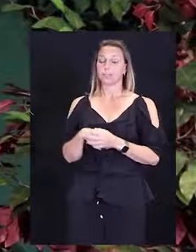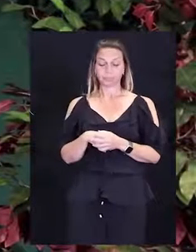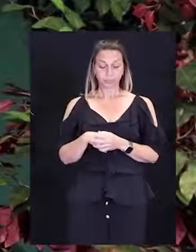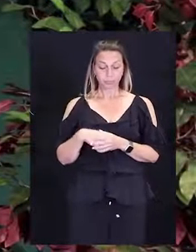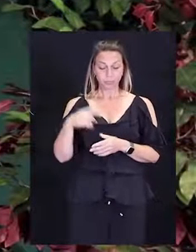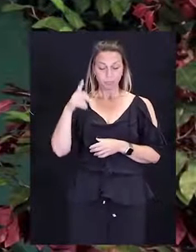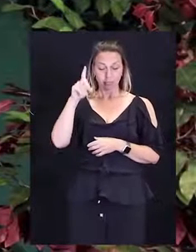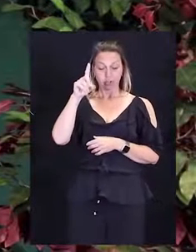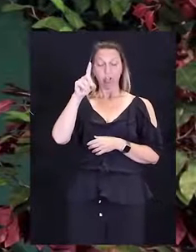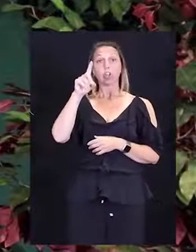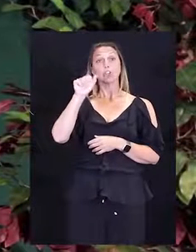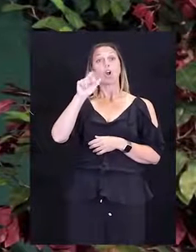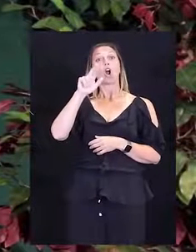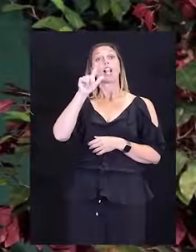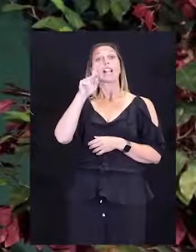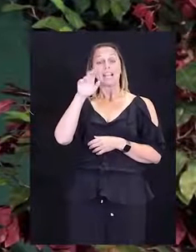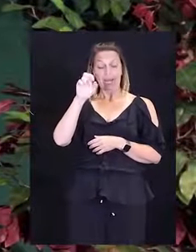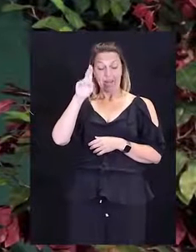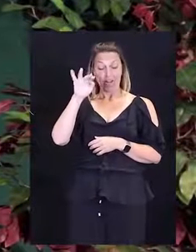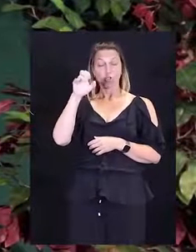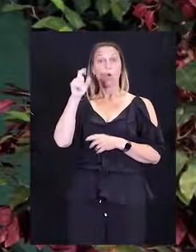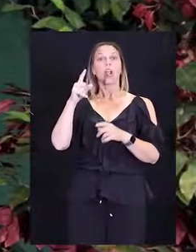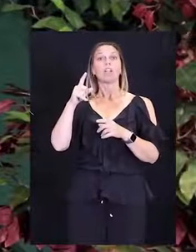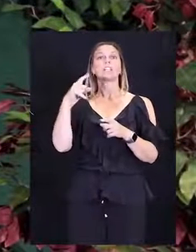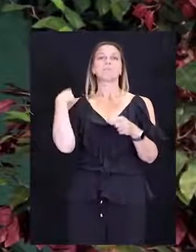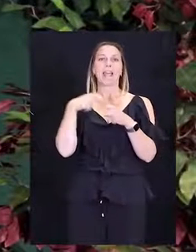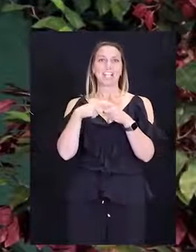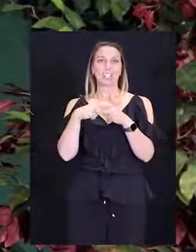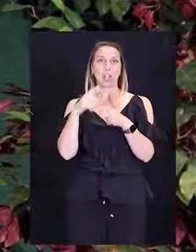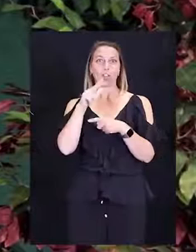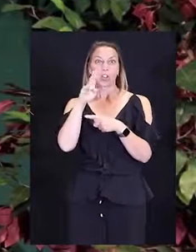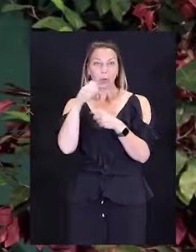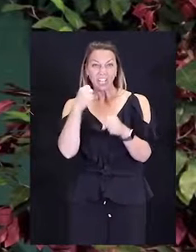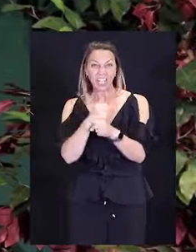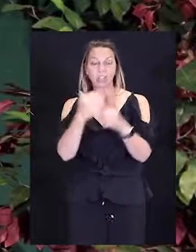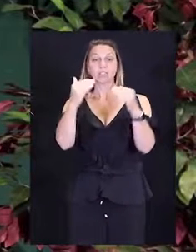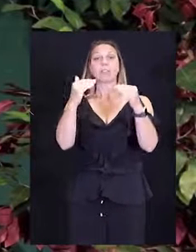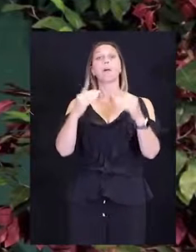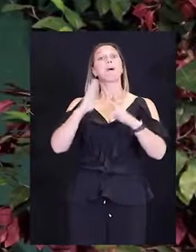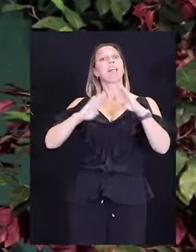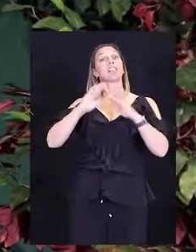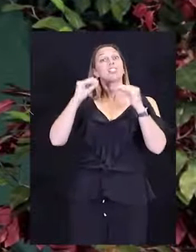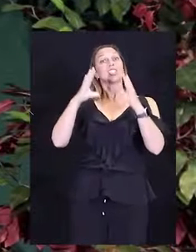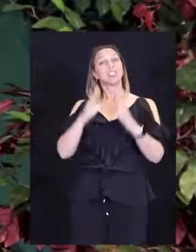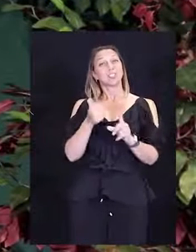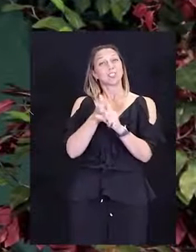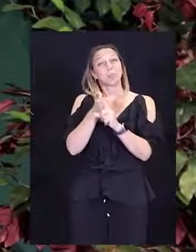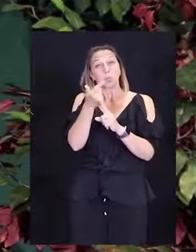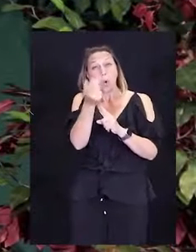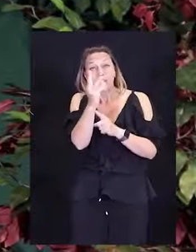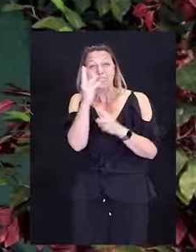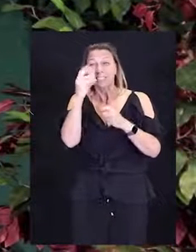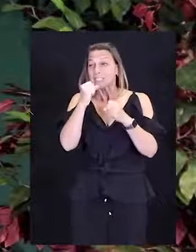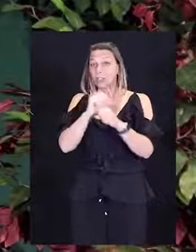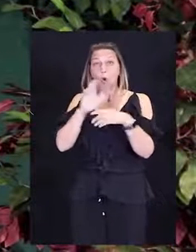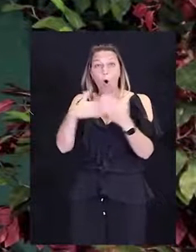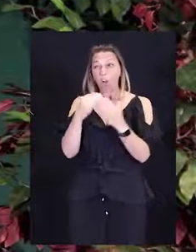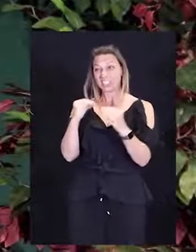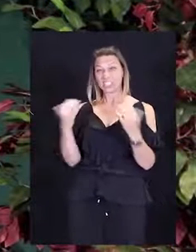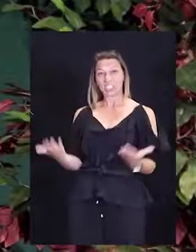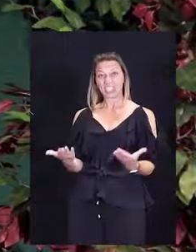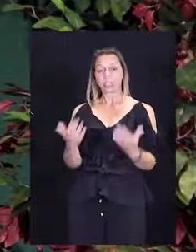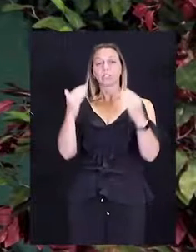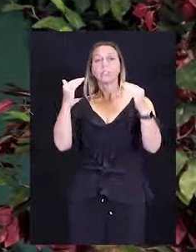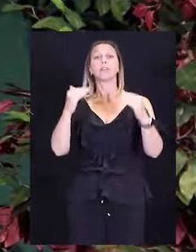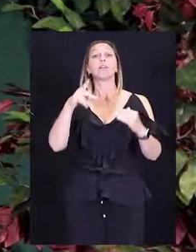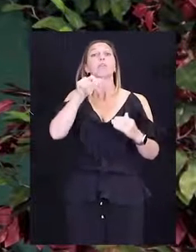Bayshore, Spanish, for 34 years. Mr. Alan Benson, biology, 26 years, all at CD. Mrs.